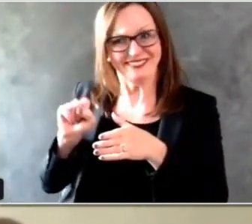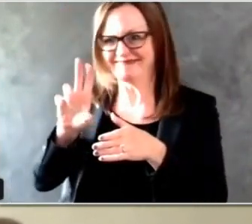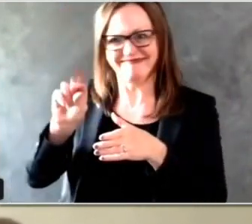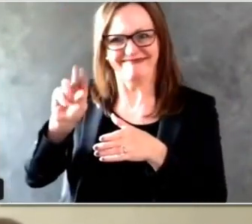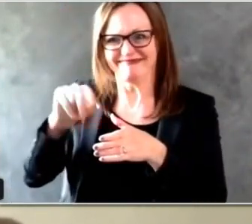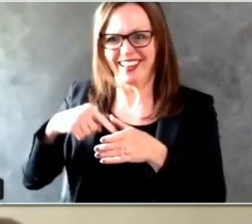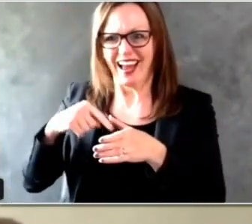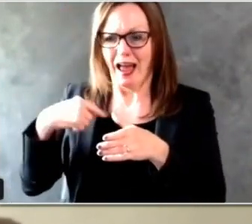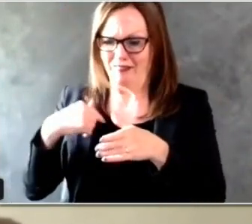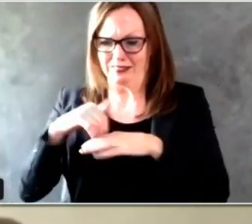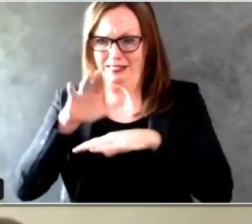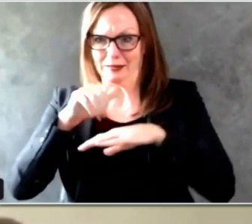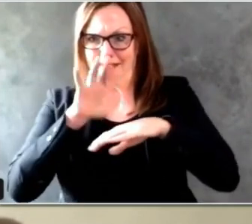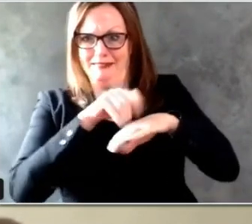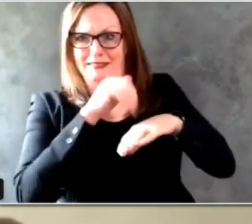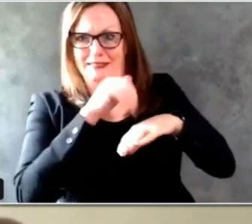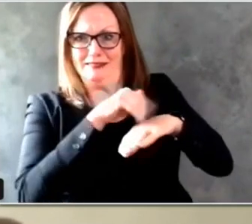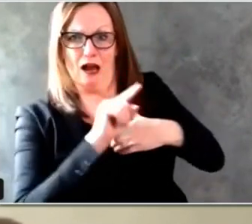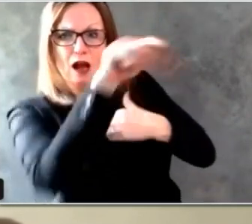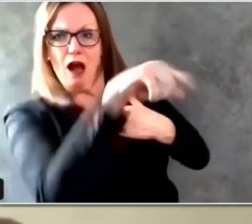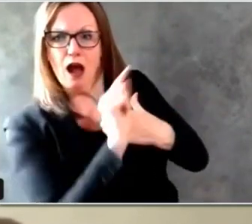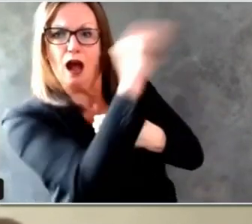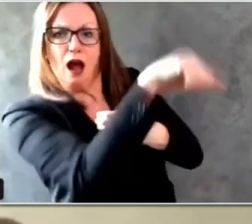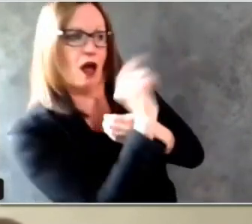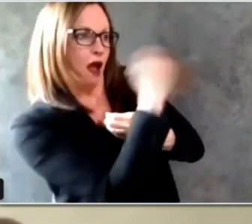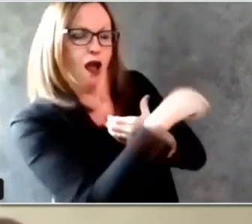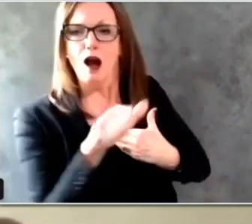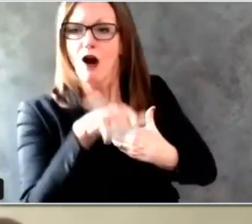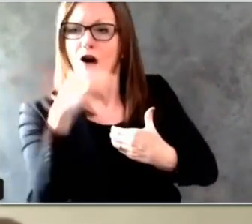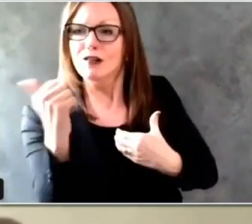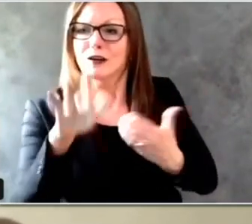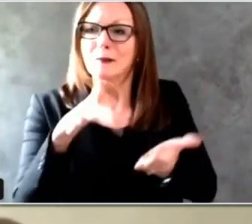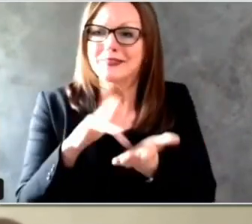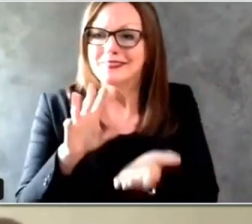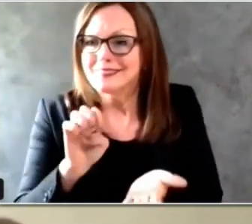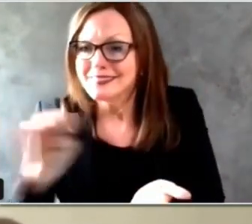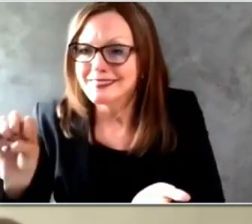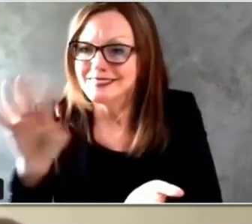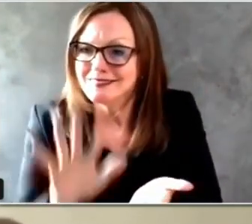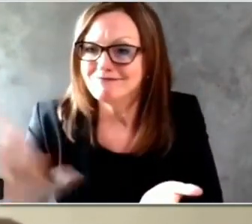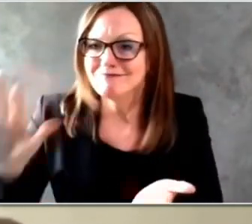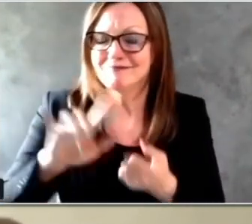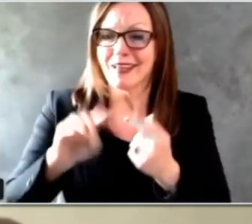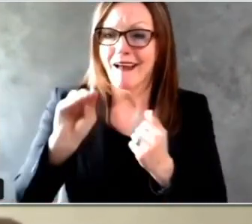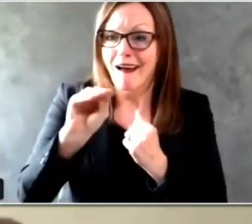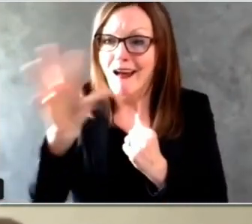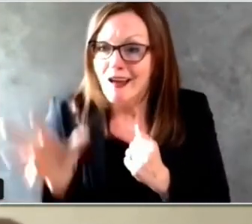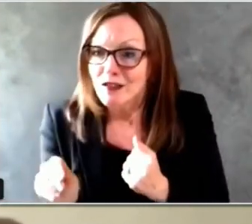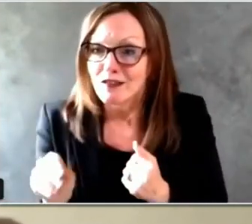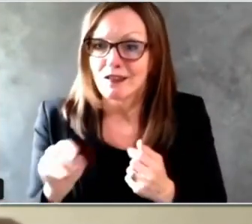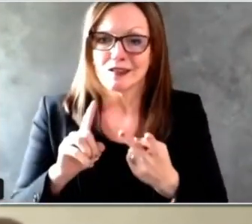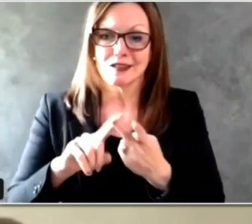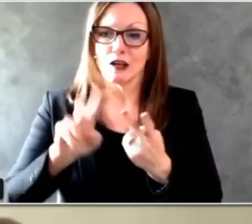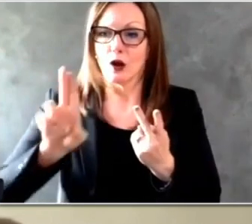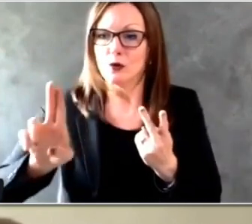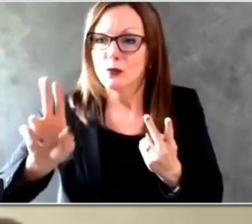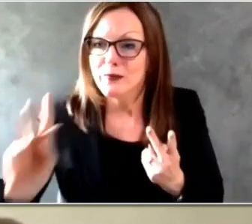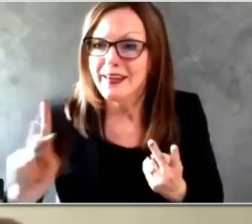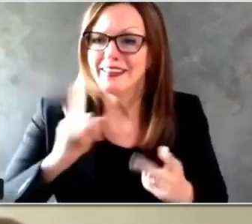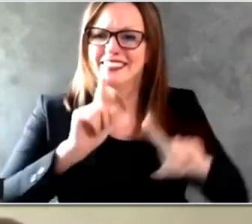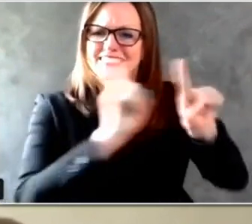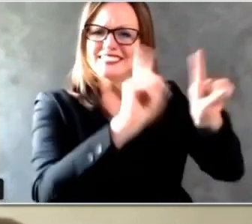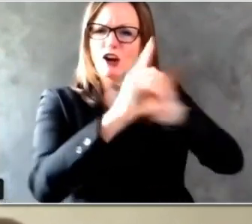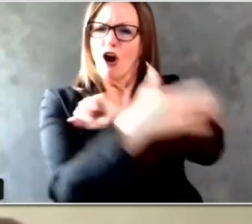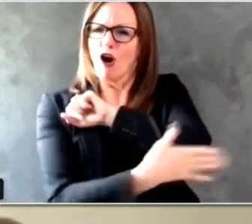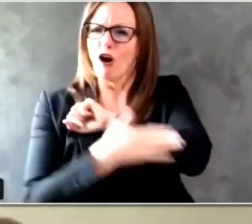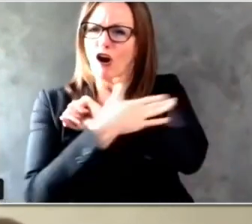COVID-19 response, fulfilling a variety of roles ranging from the ongoing specimen collection mission to helping staff isolation facilities